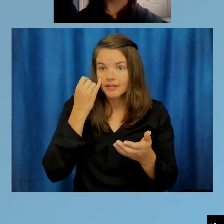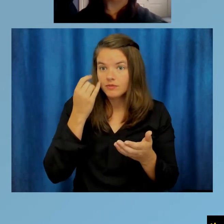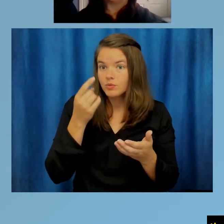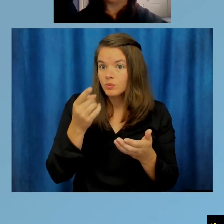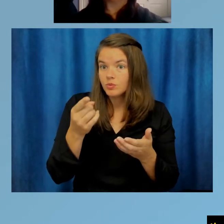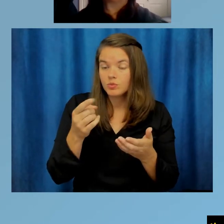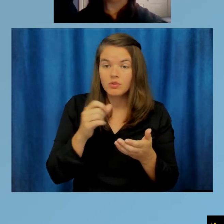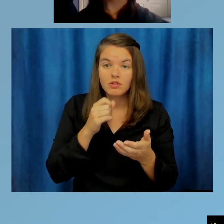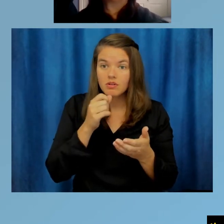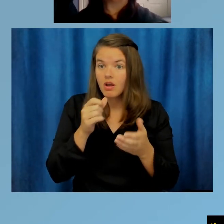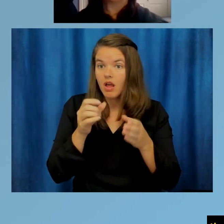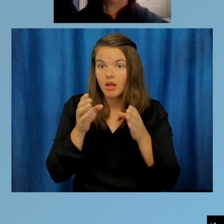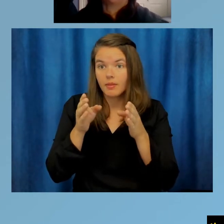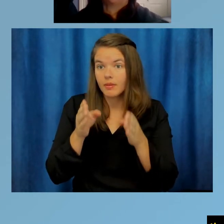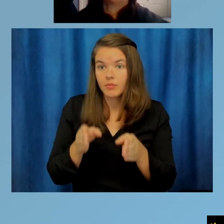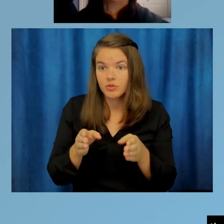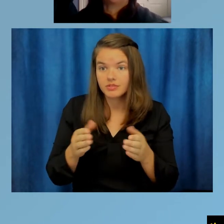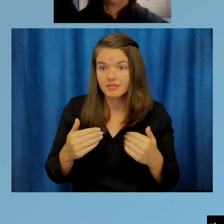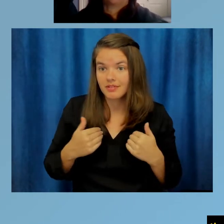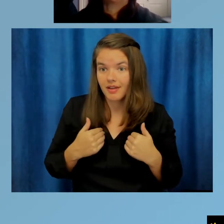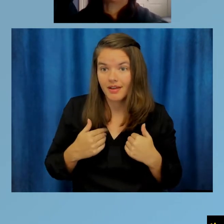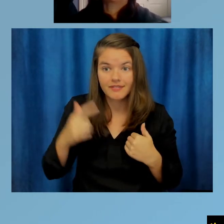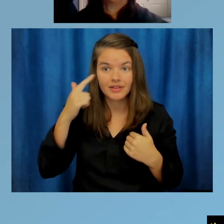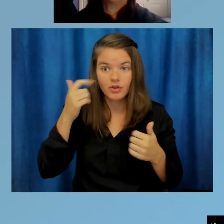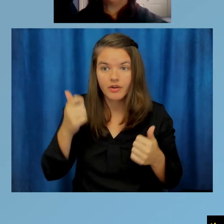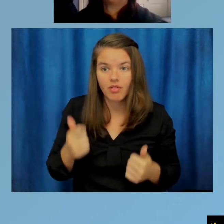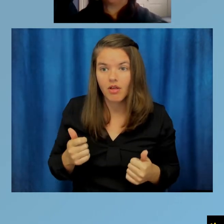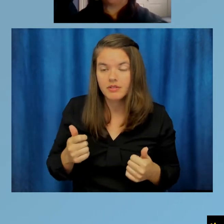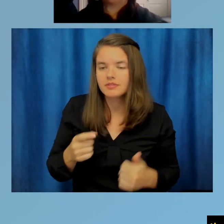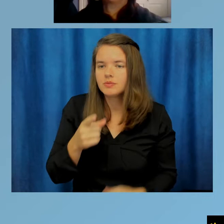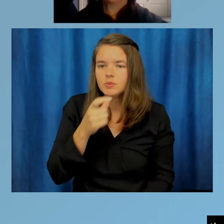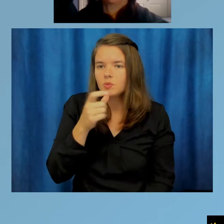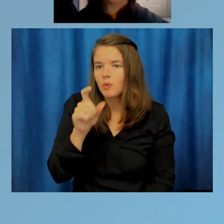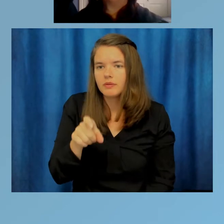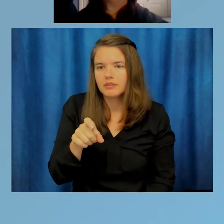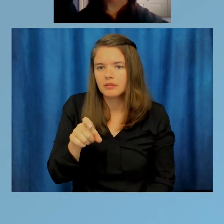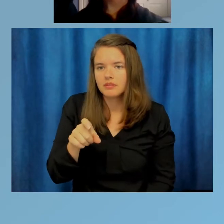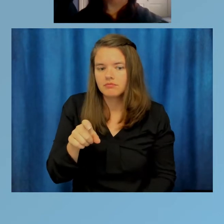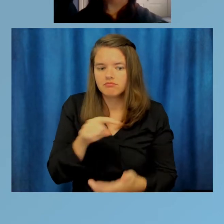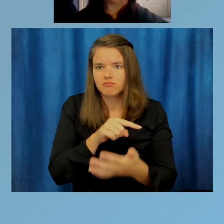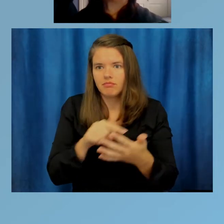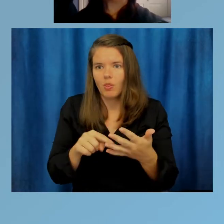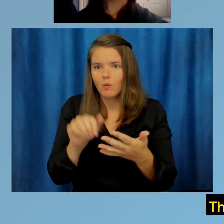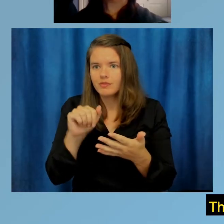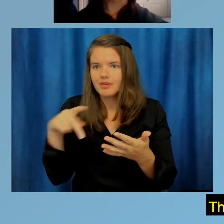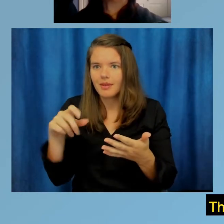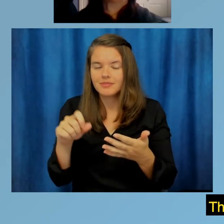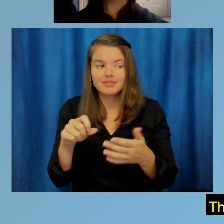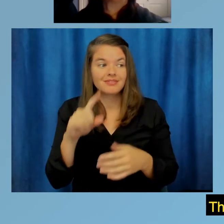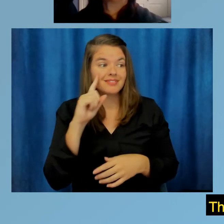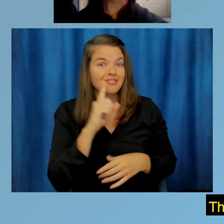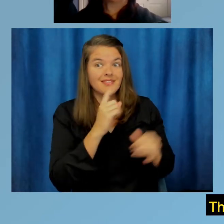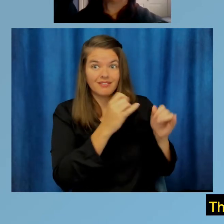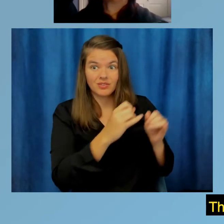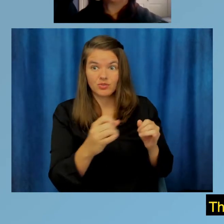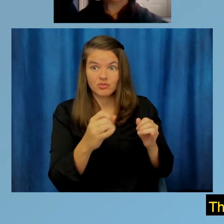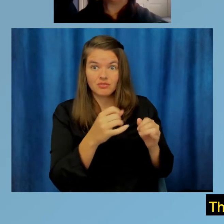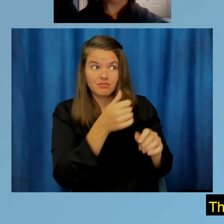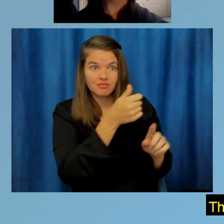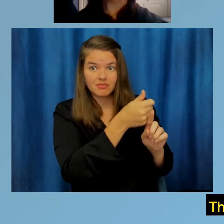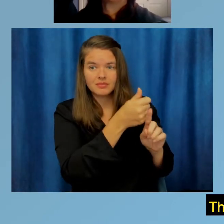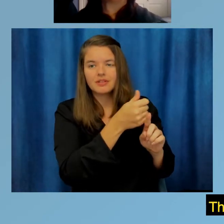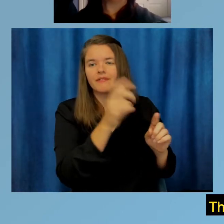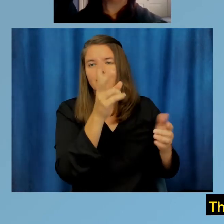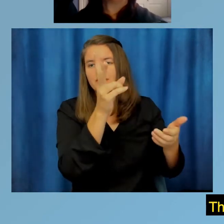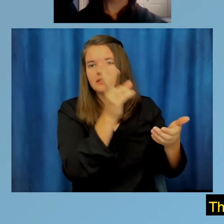are not the person that has the hearing loss, you don't need these apps. These are things that the